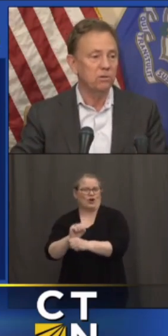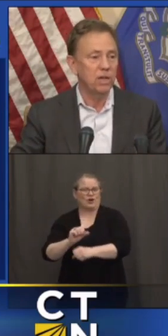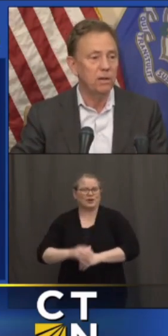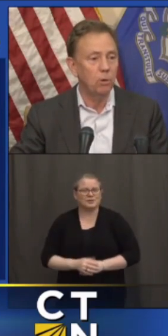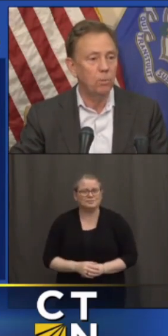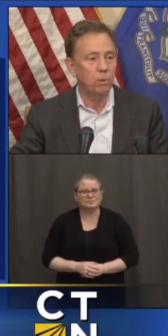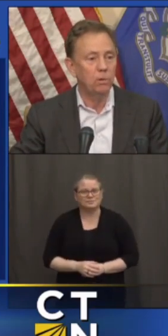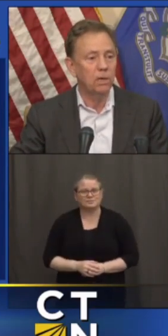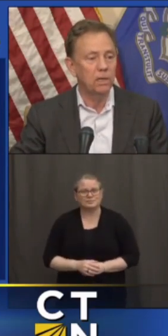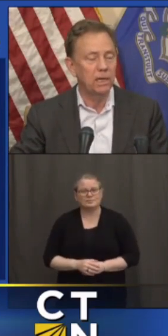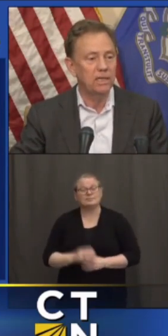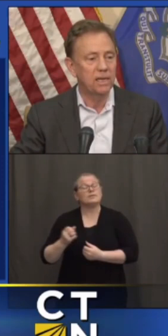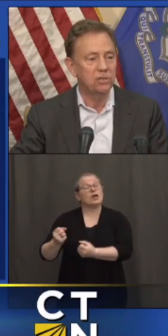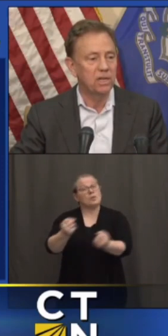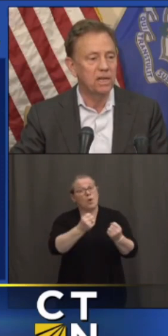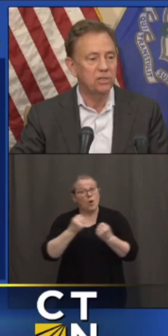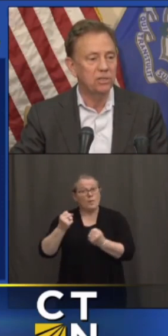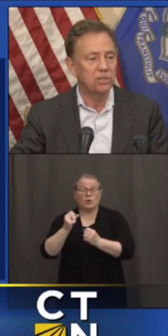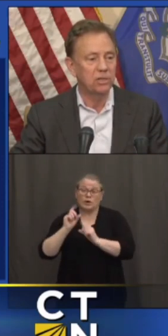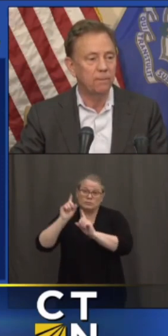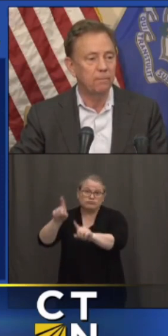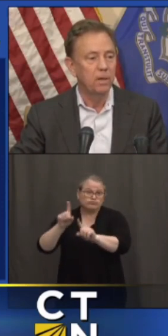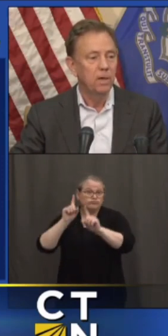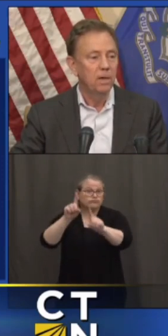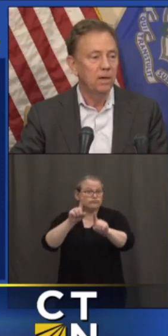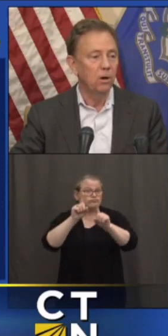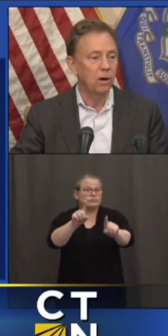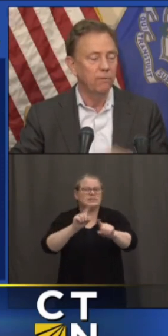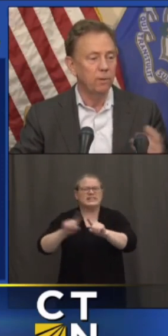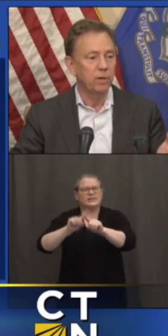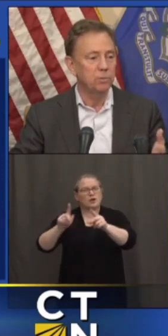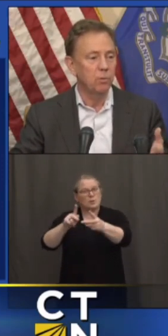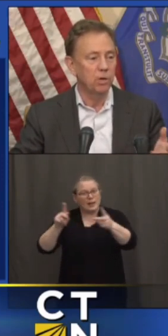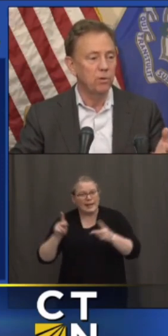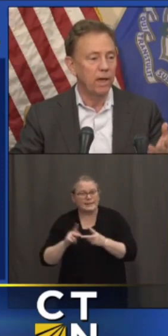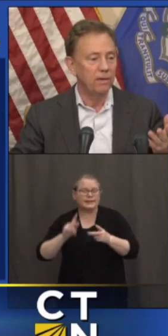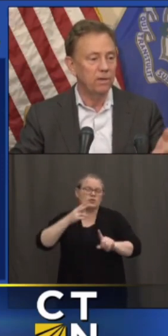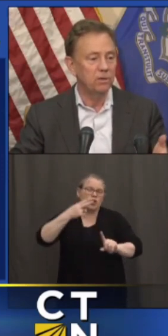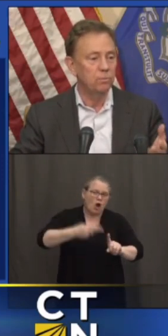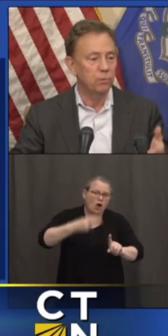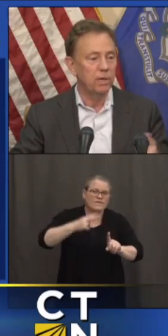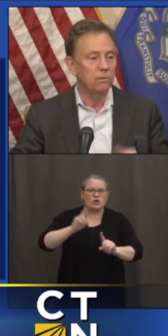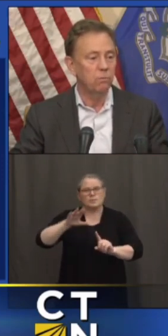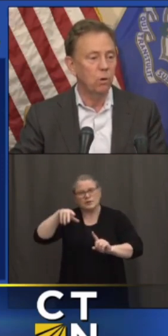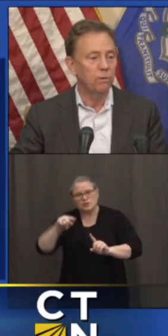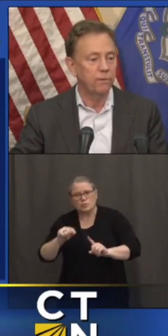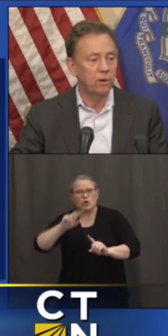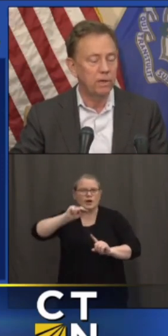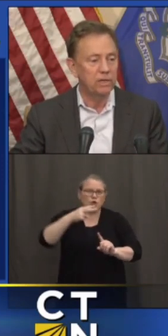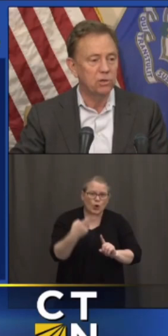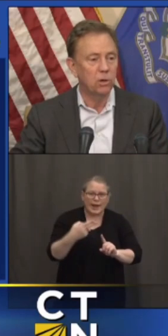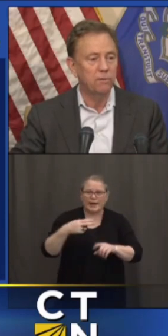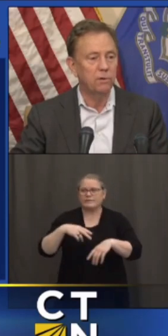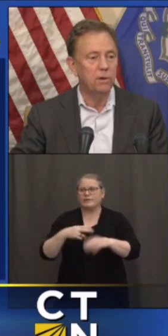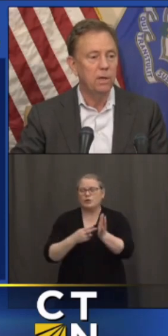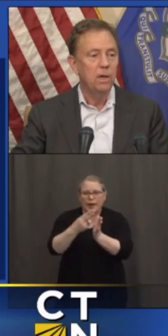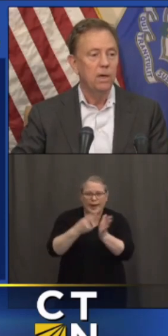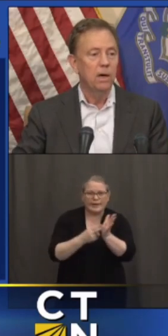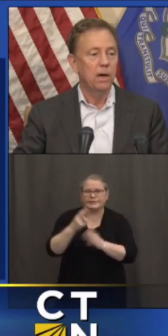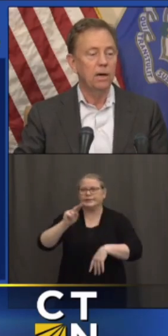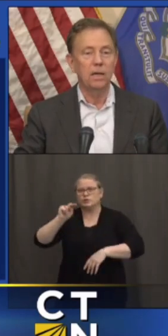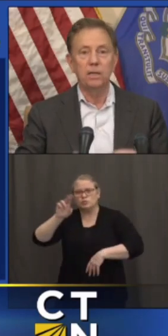see here 10 mobile clinic destinations, Hartford, Bridgeport, New Haven, New Britain, Waterford, East